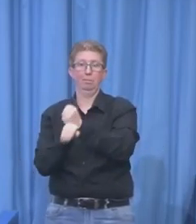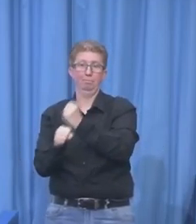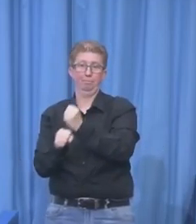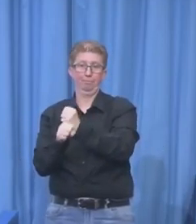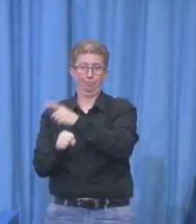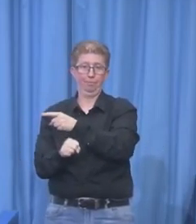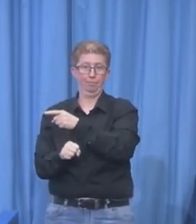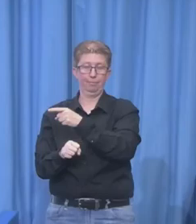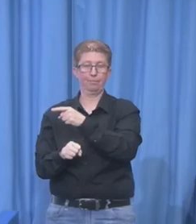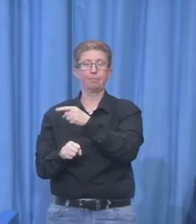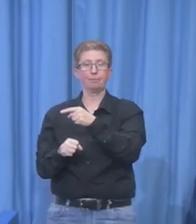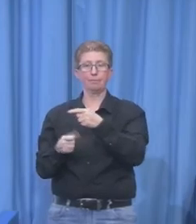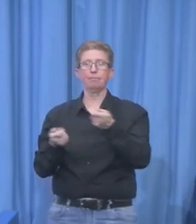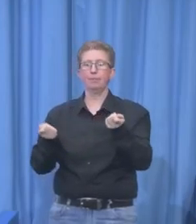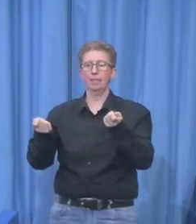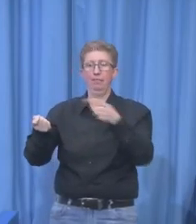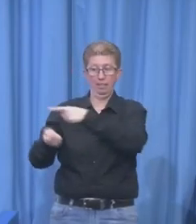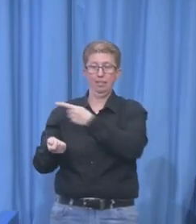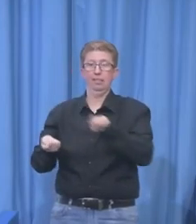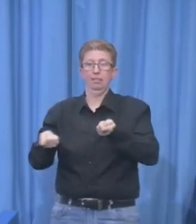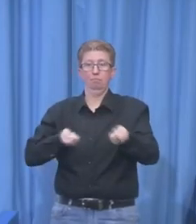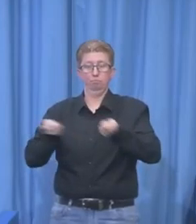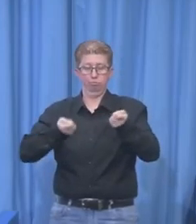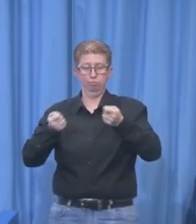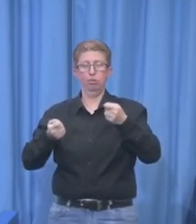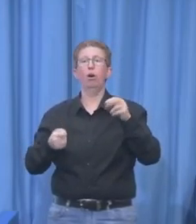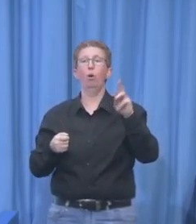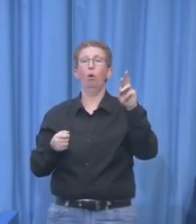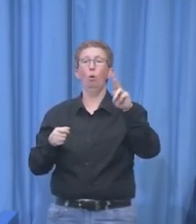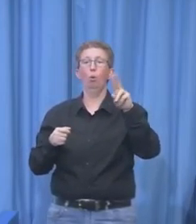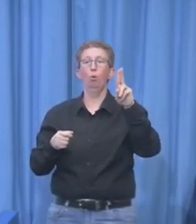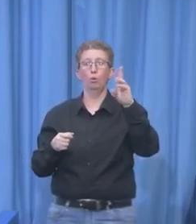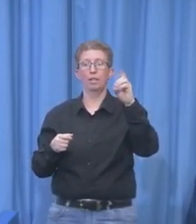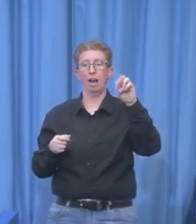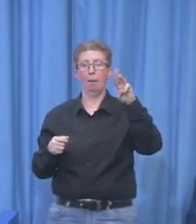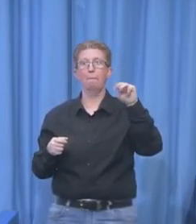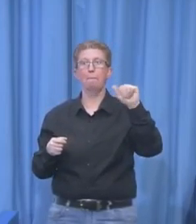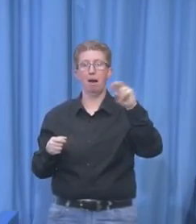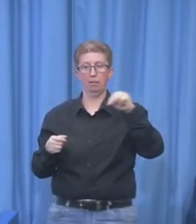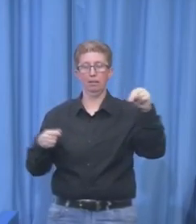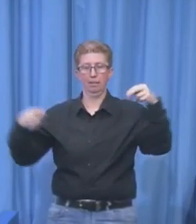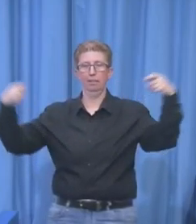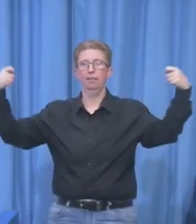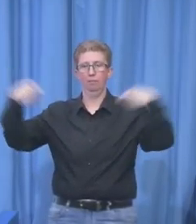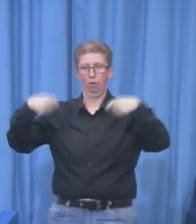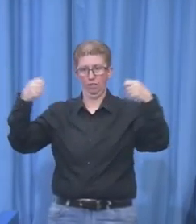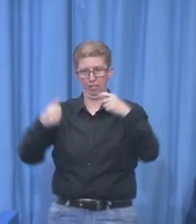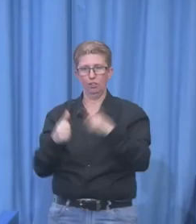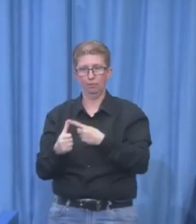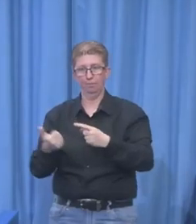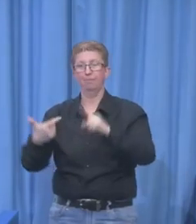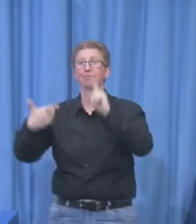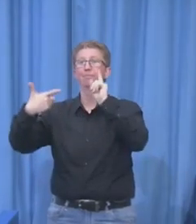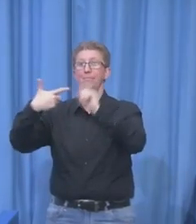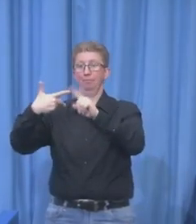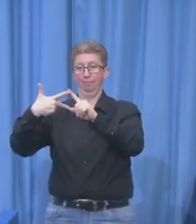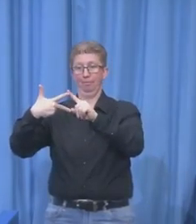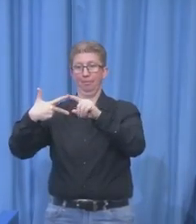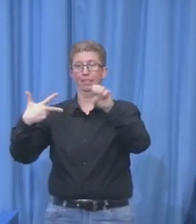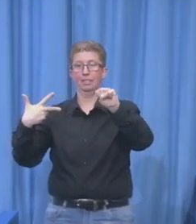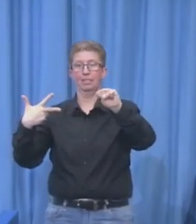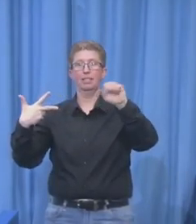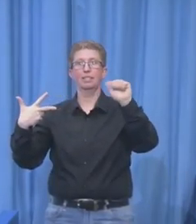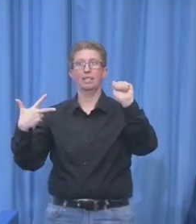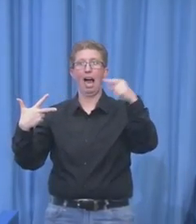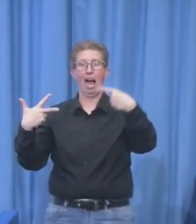him. He has ALS, he's in his first degree. He runs and he controls all our digital and